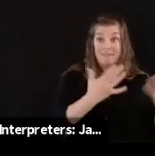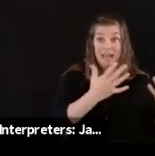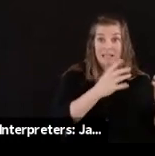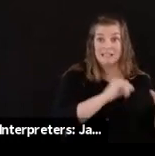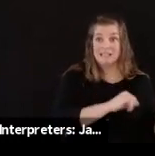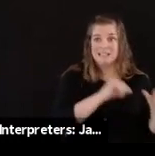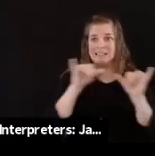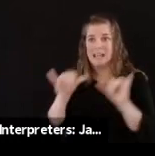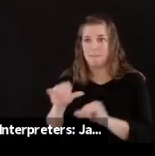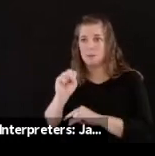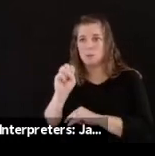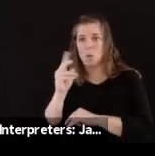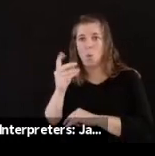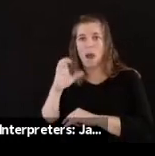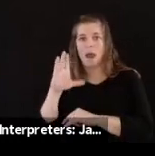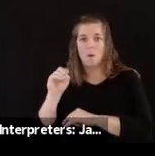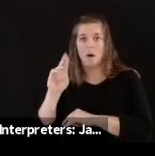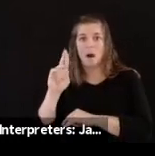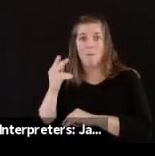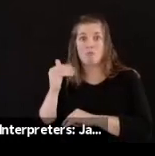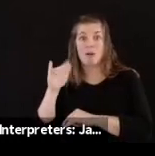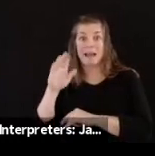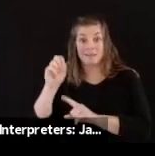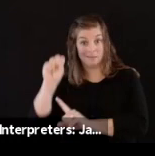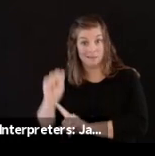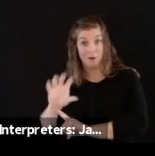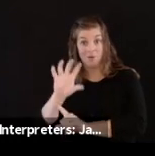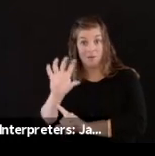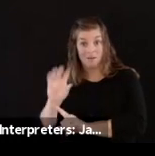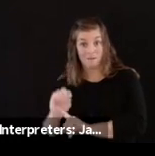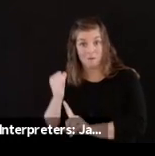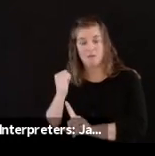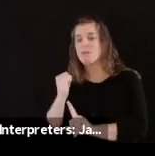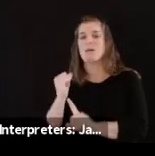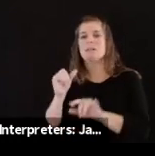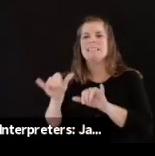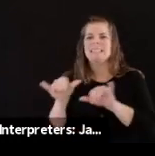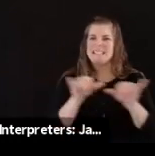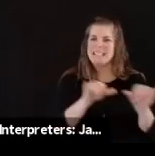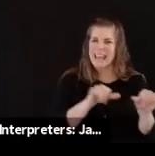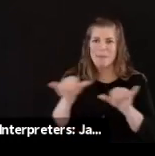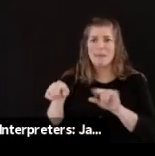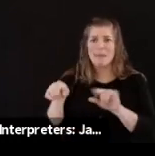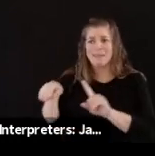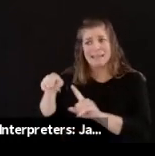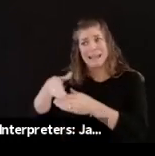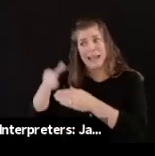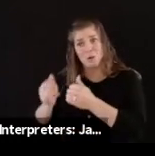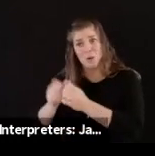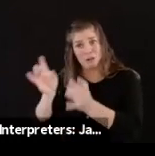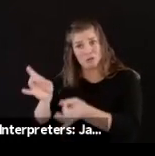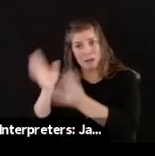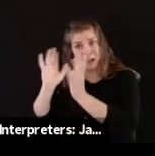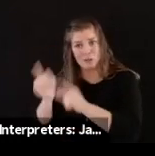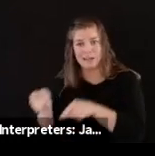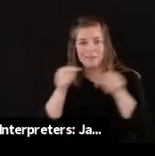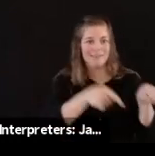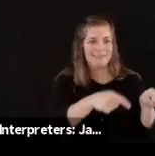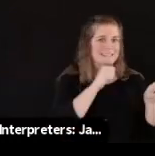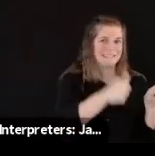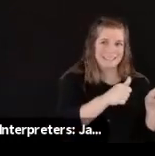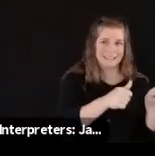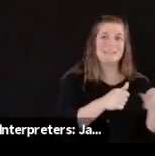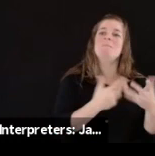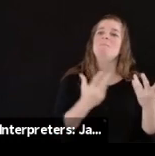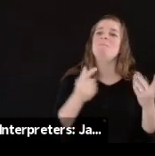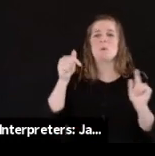history, and they don't have to end in tragedy. And that's what education as a tool for social justice can look